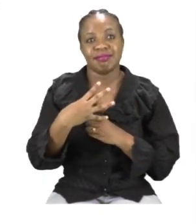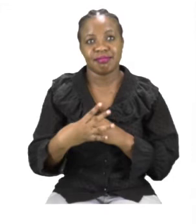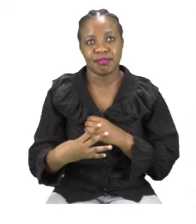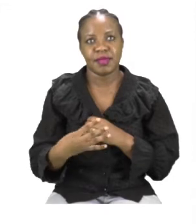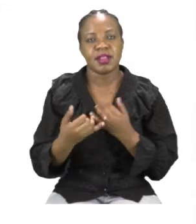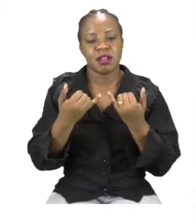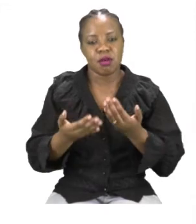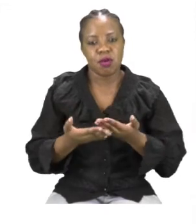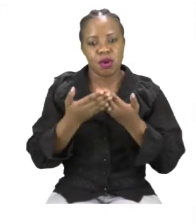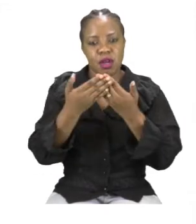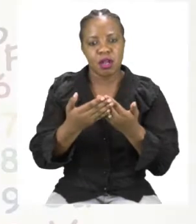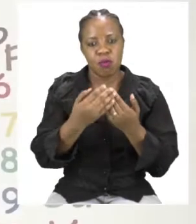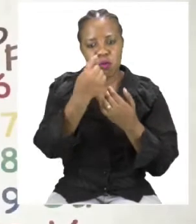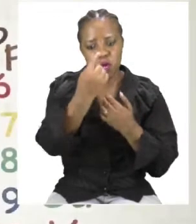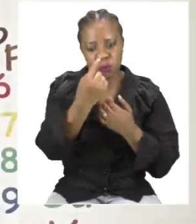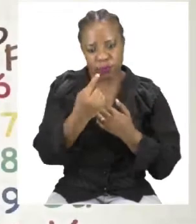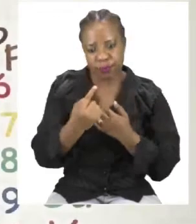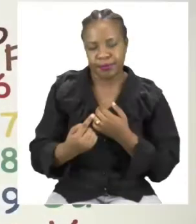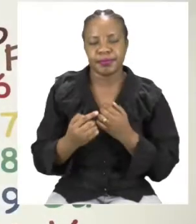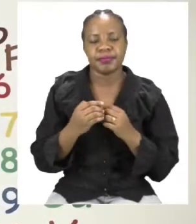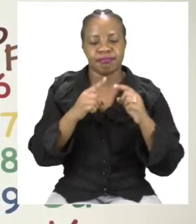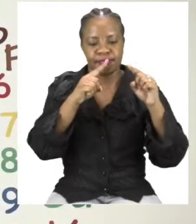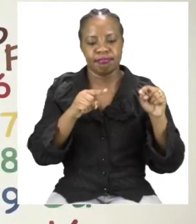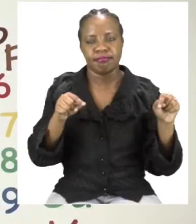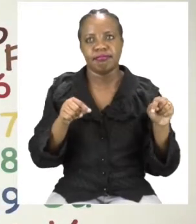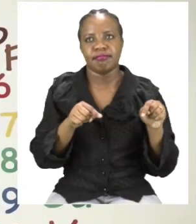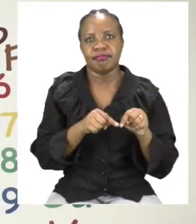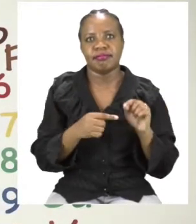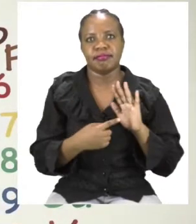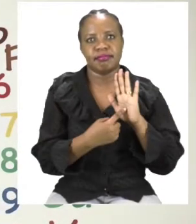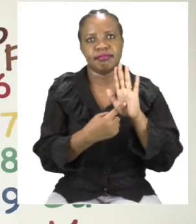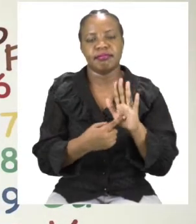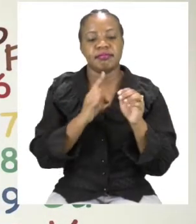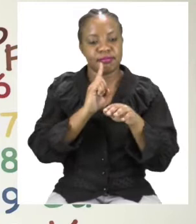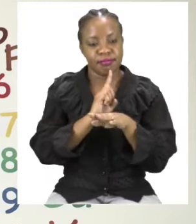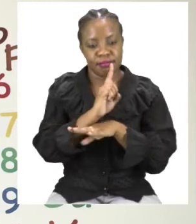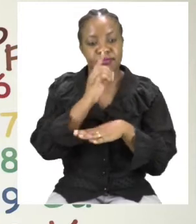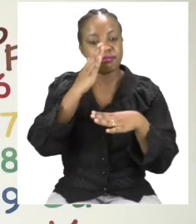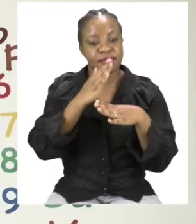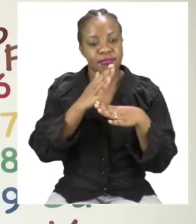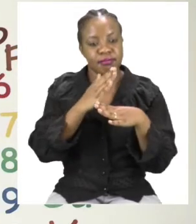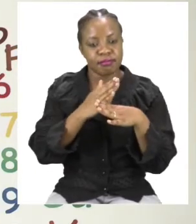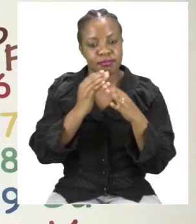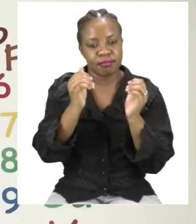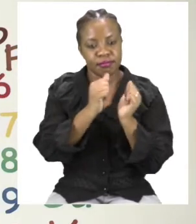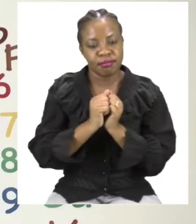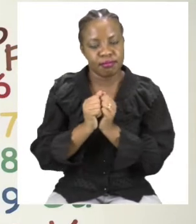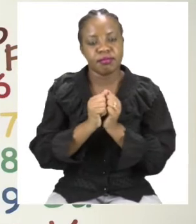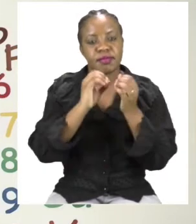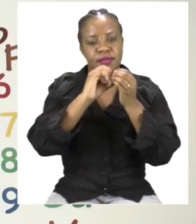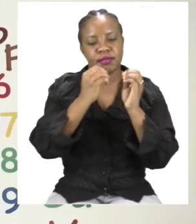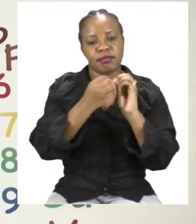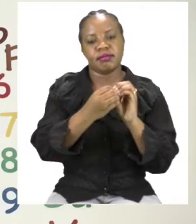each. Let's take a look at the board. Now, the first one that I'm going to help you is number 1C. And